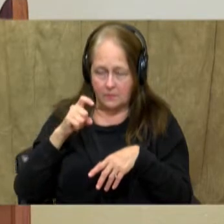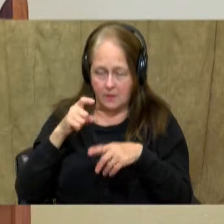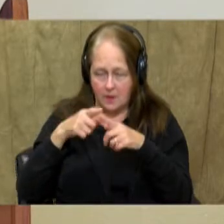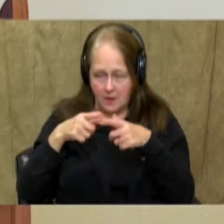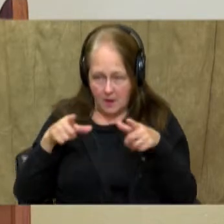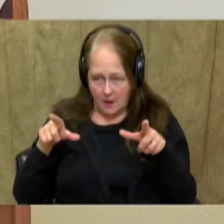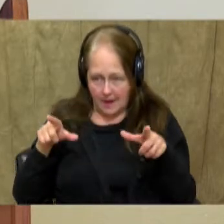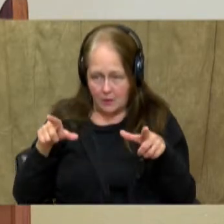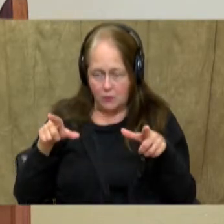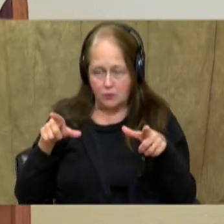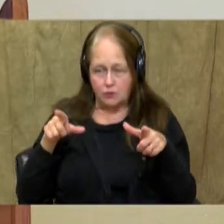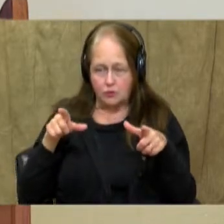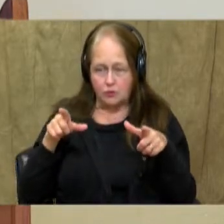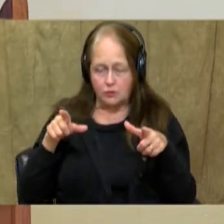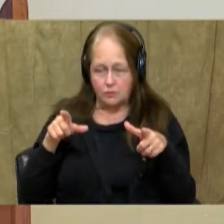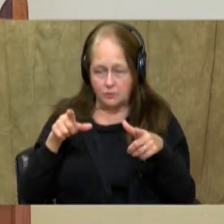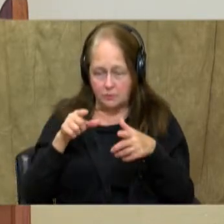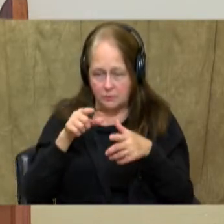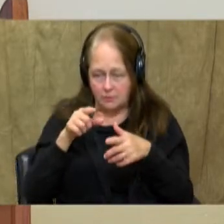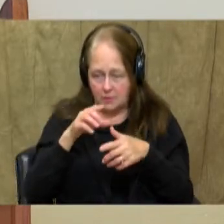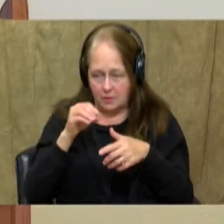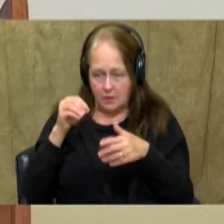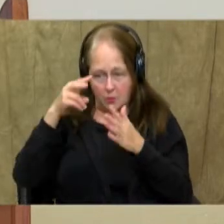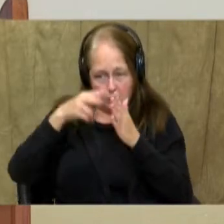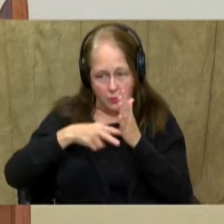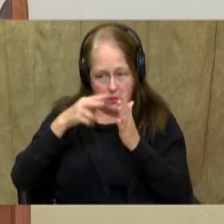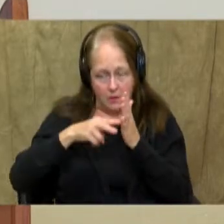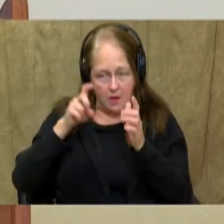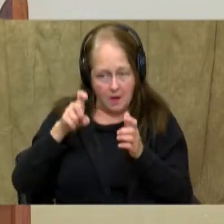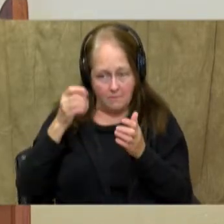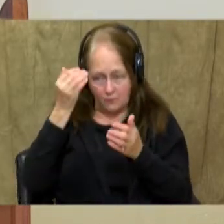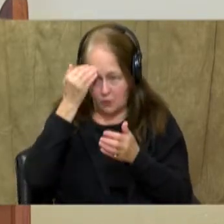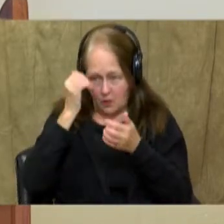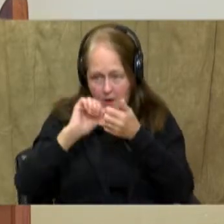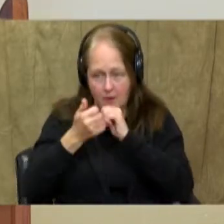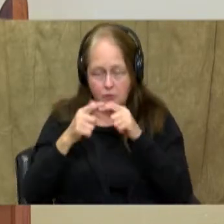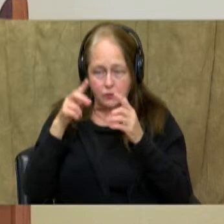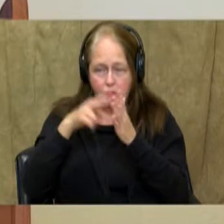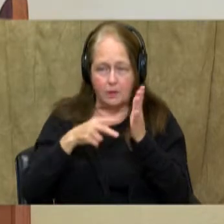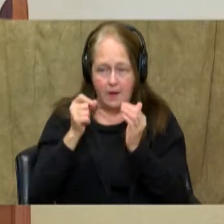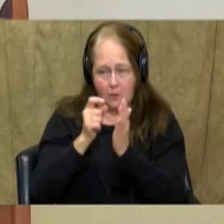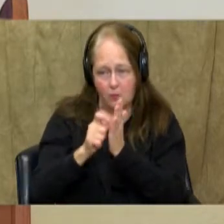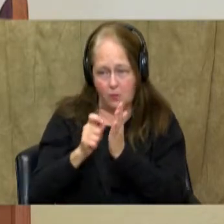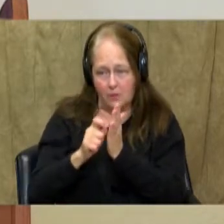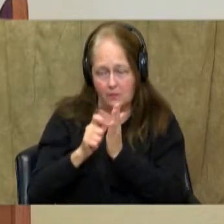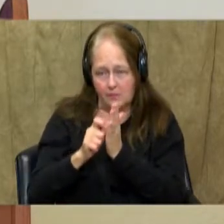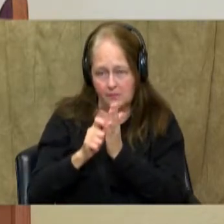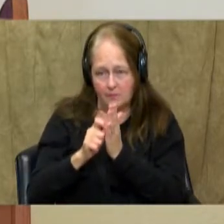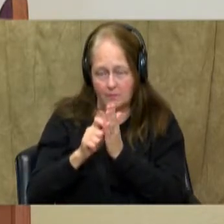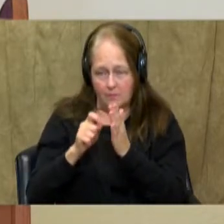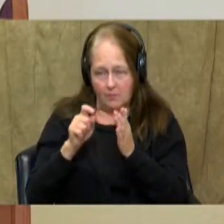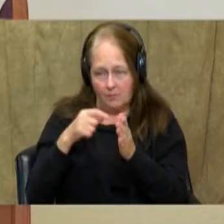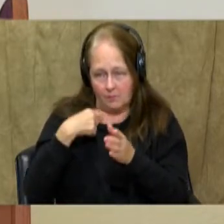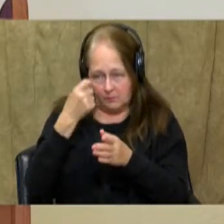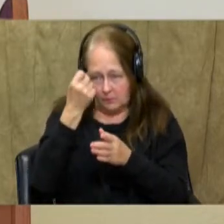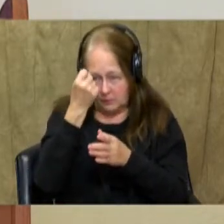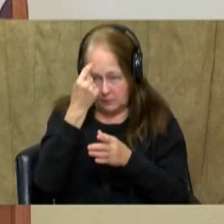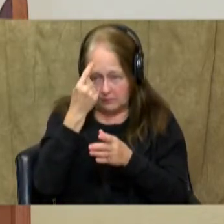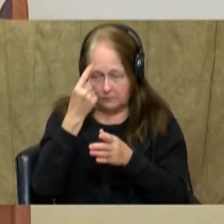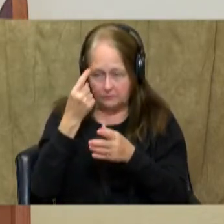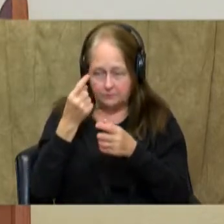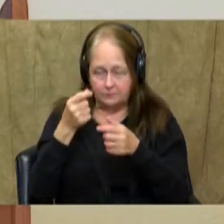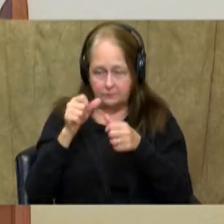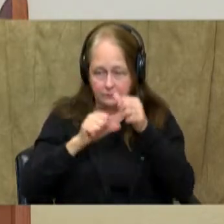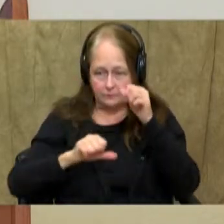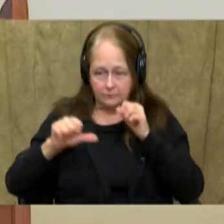language arts and reading, because we have to know how to read and write. And I even understand why we have